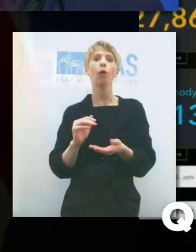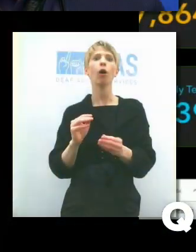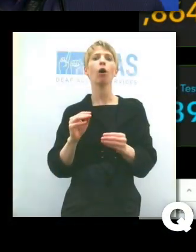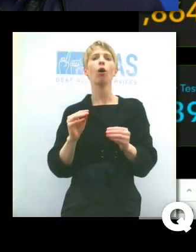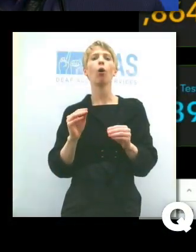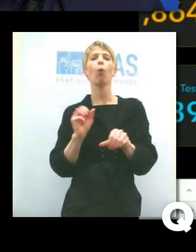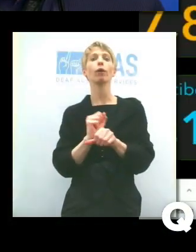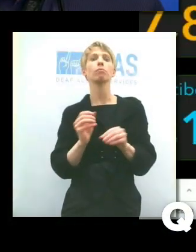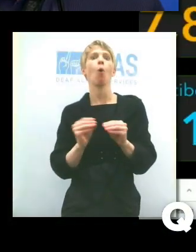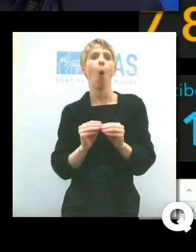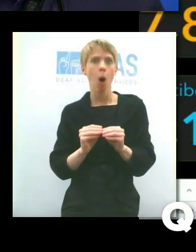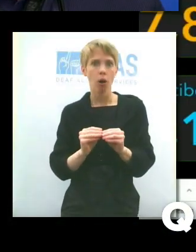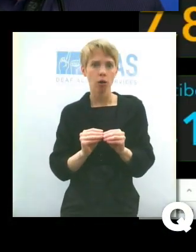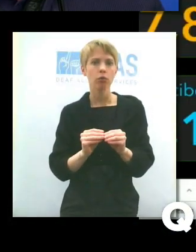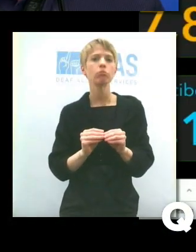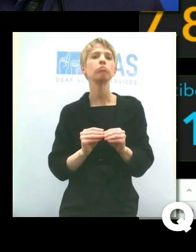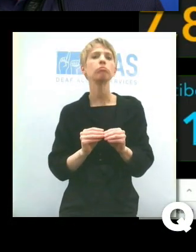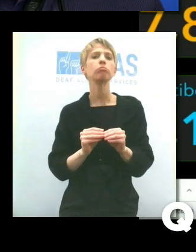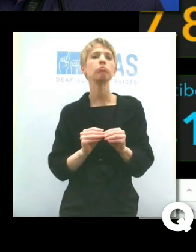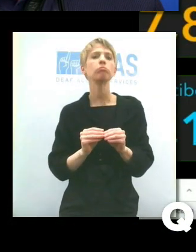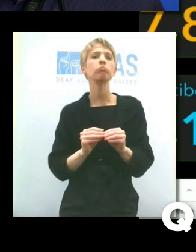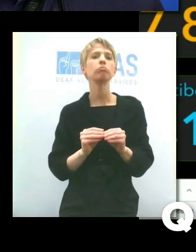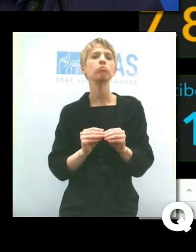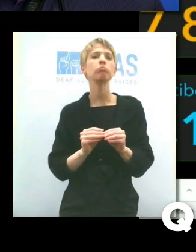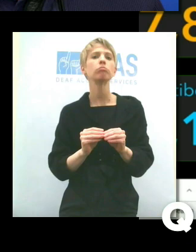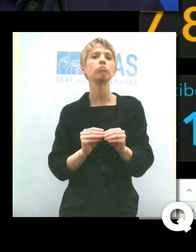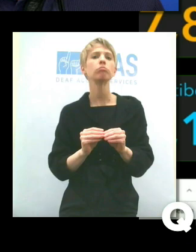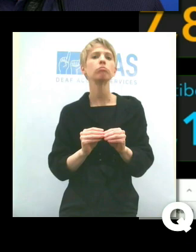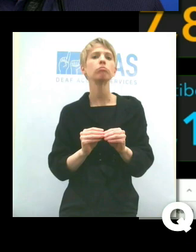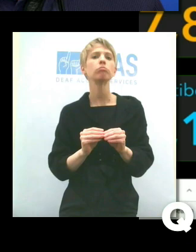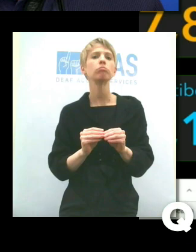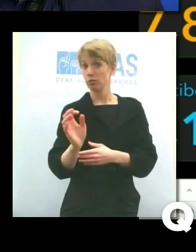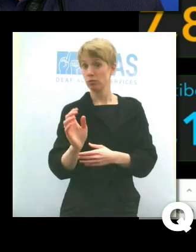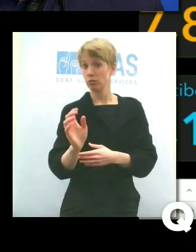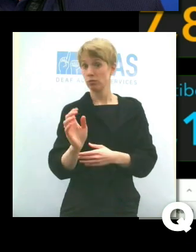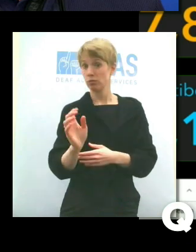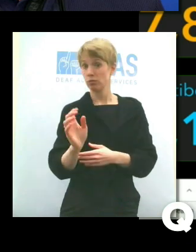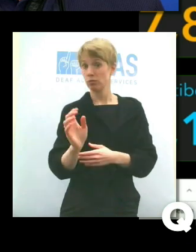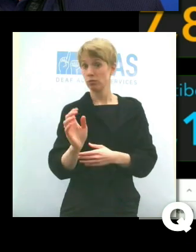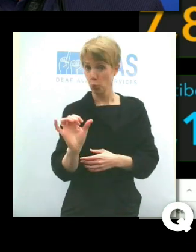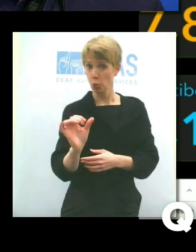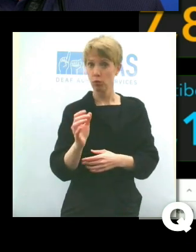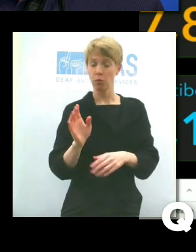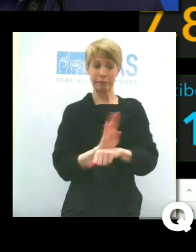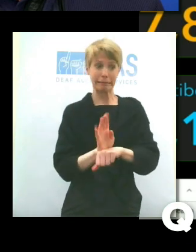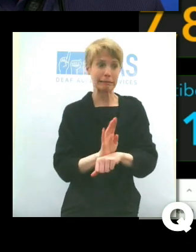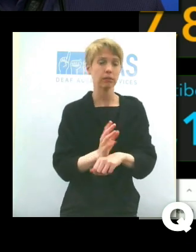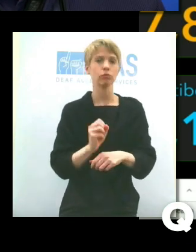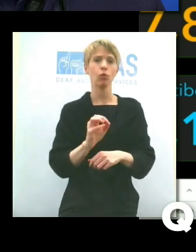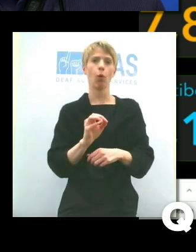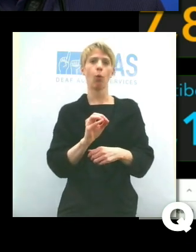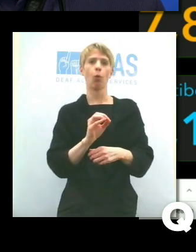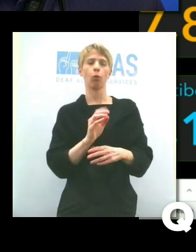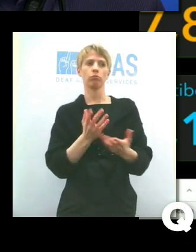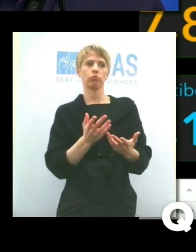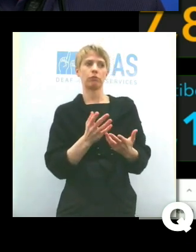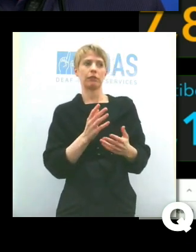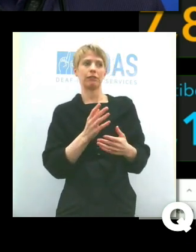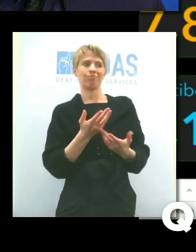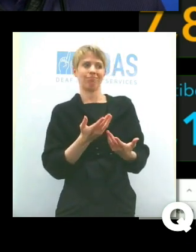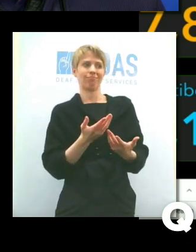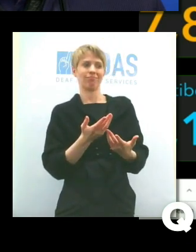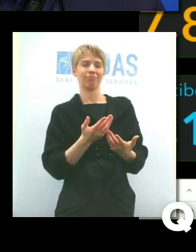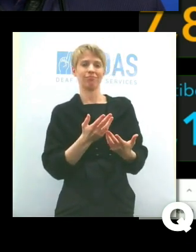that maintains that, there are a couple days a week in which we are very limited on that staff. And so those individuals are not there that